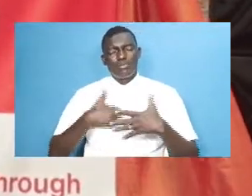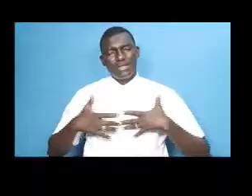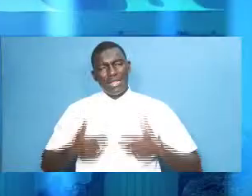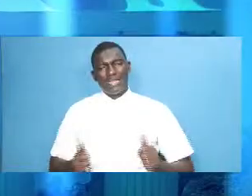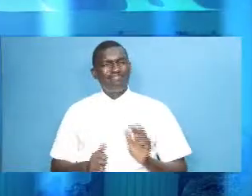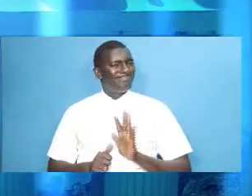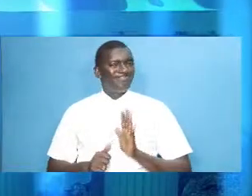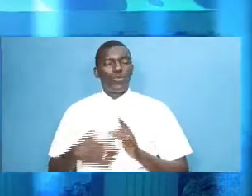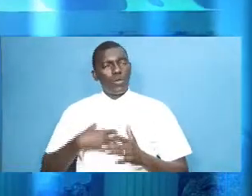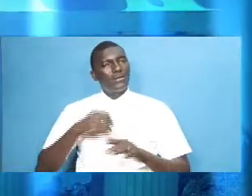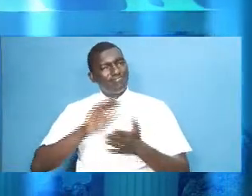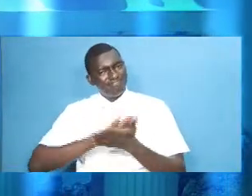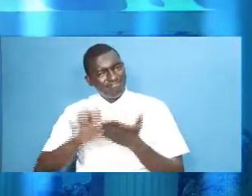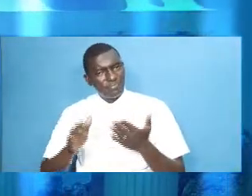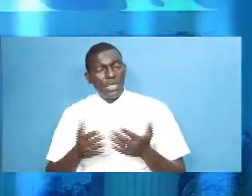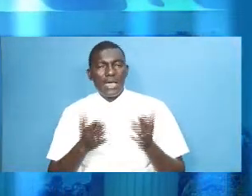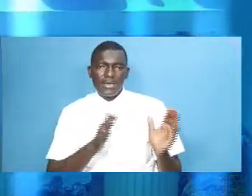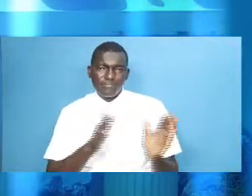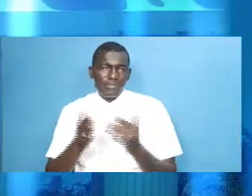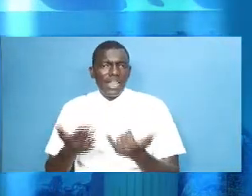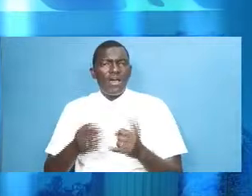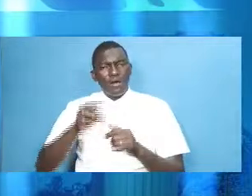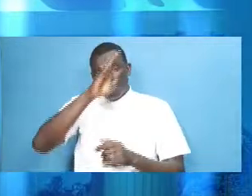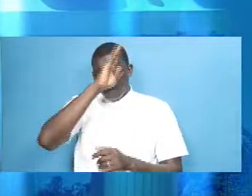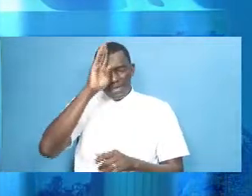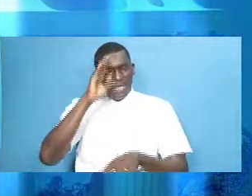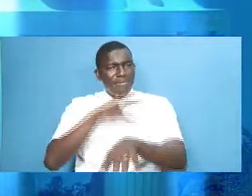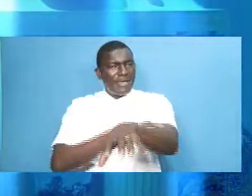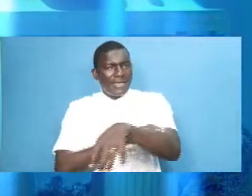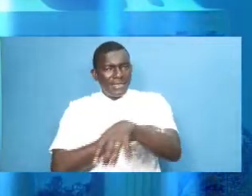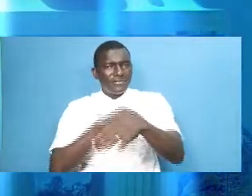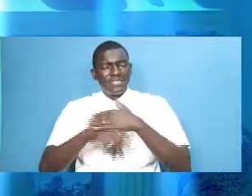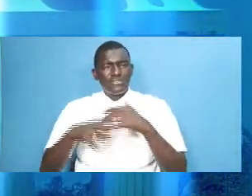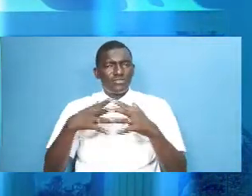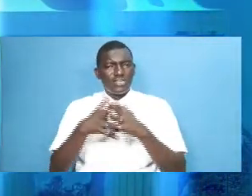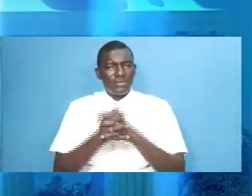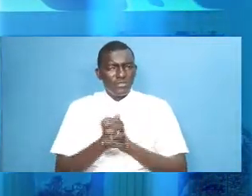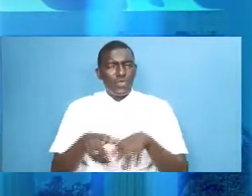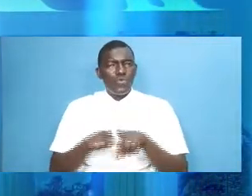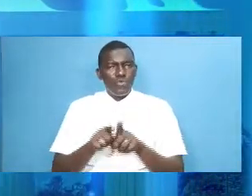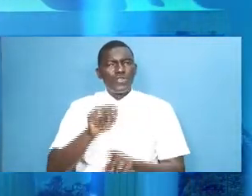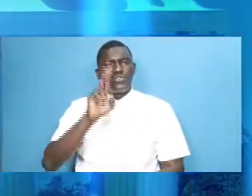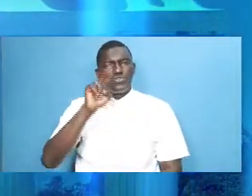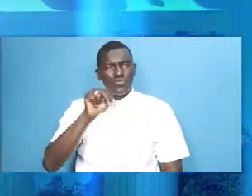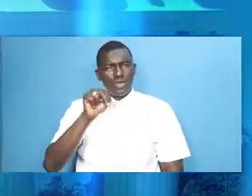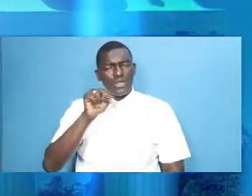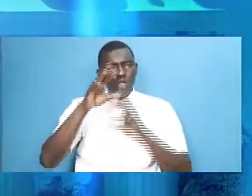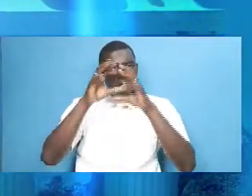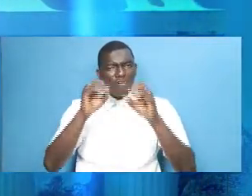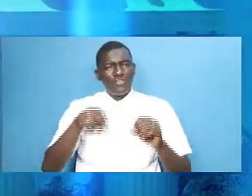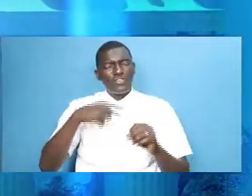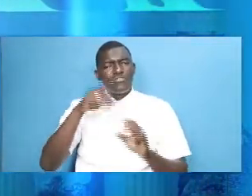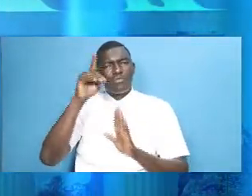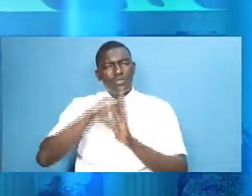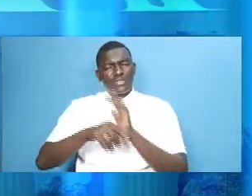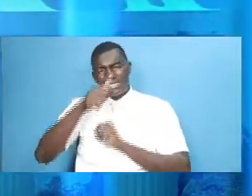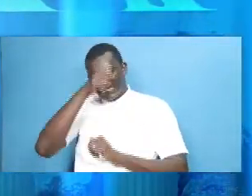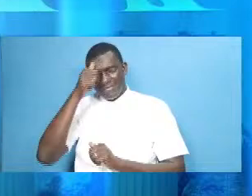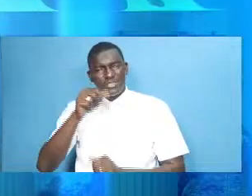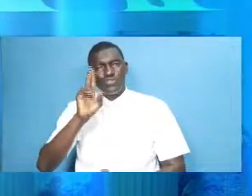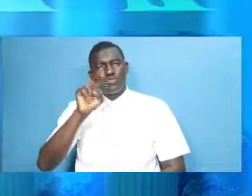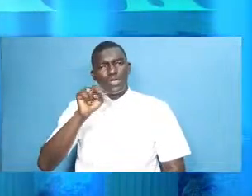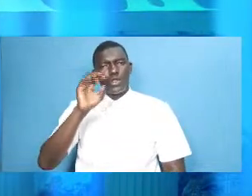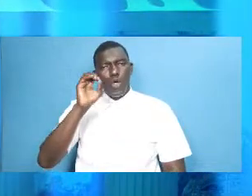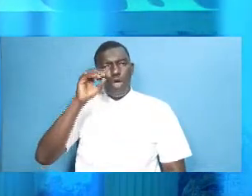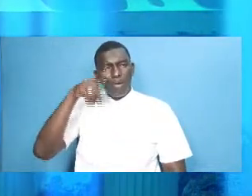Jallo. Now, the Birkama Area Council, in collaboration with the United Nations Office for Project Services, on Thursday held